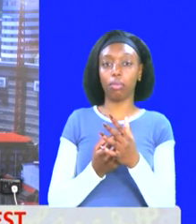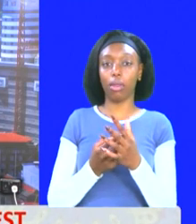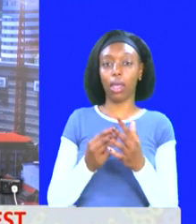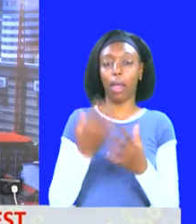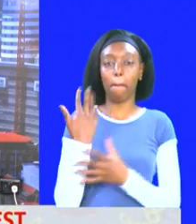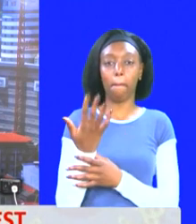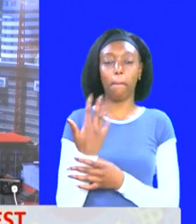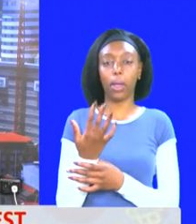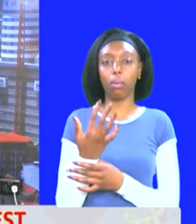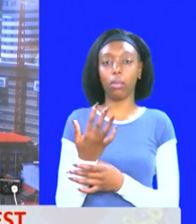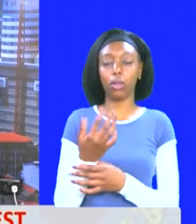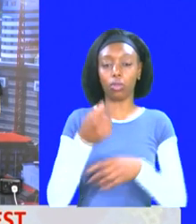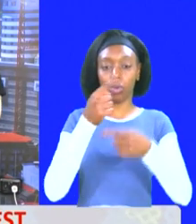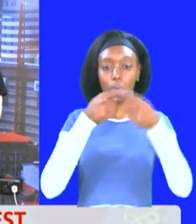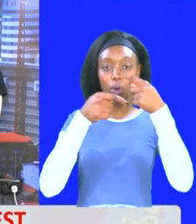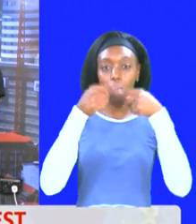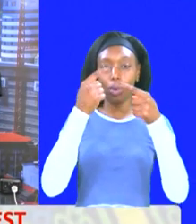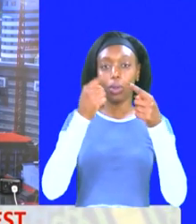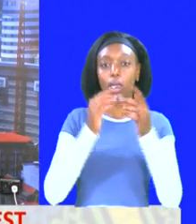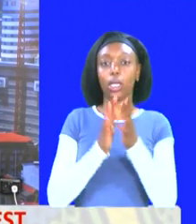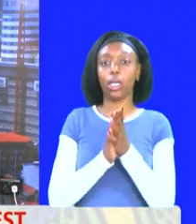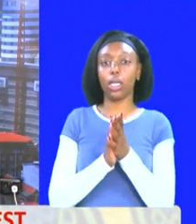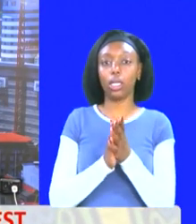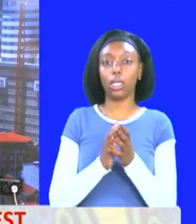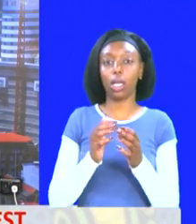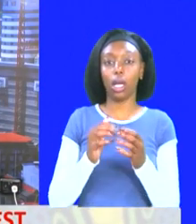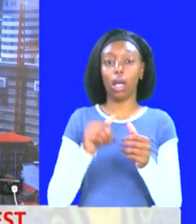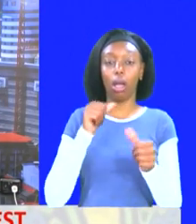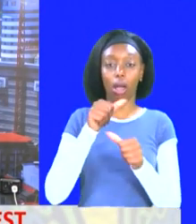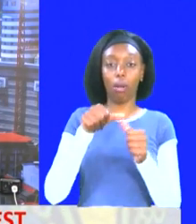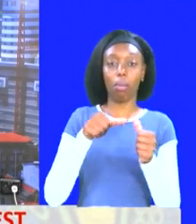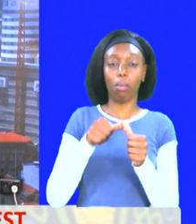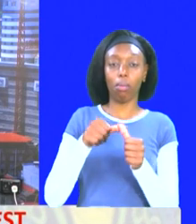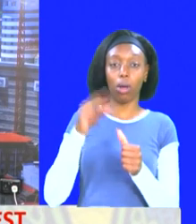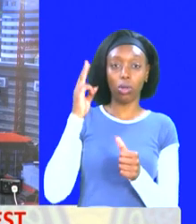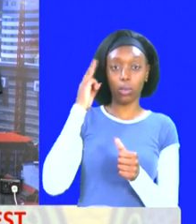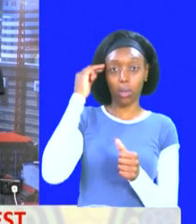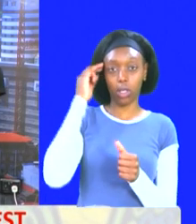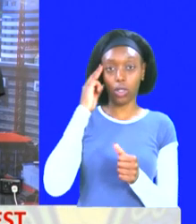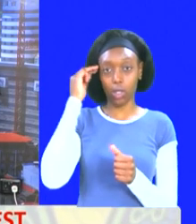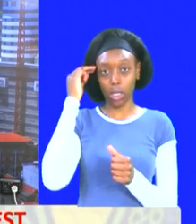I remember some few months ago we were talking about mental health, and Jada Kingdom has actually, depression